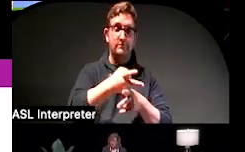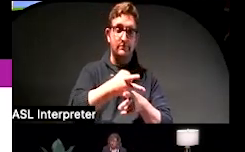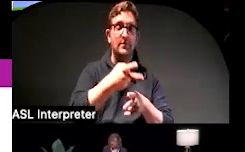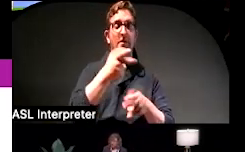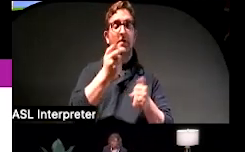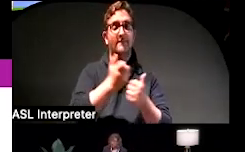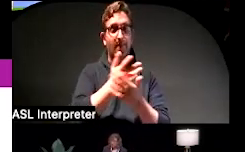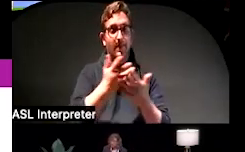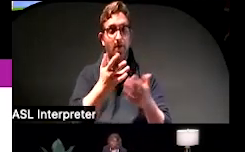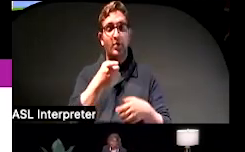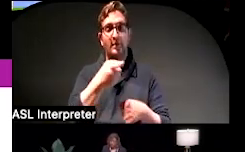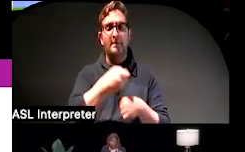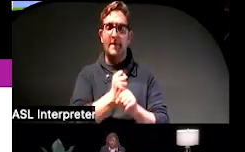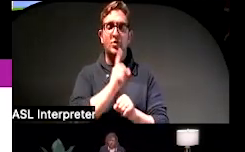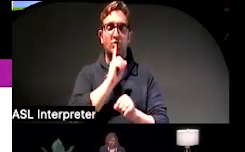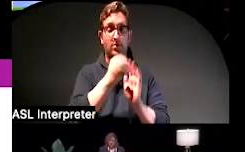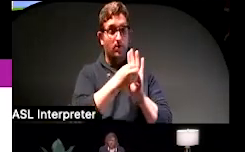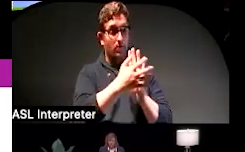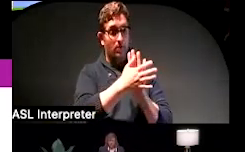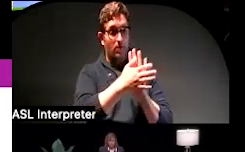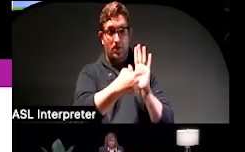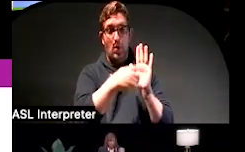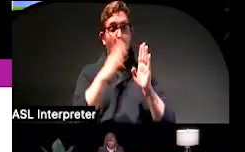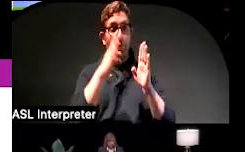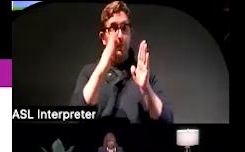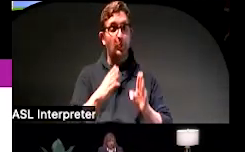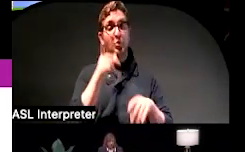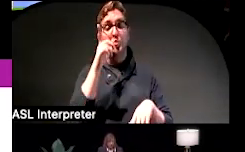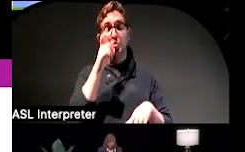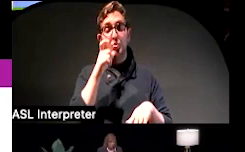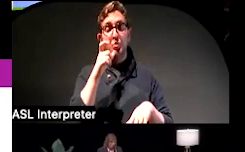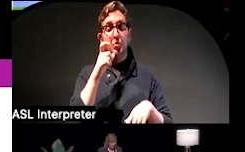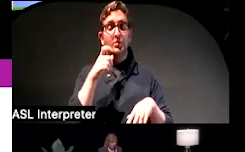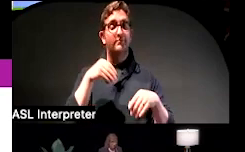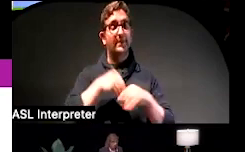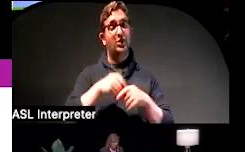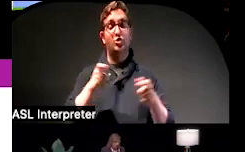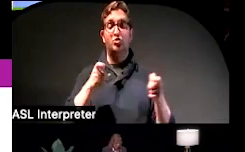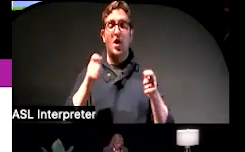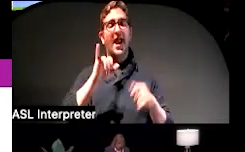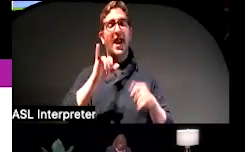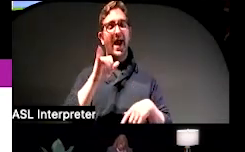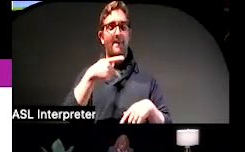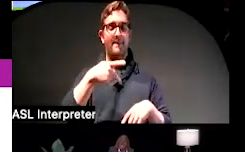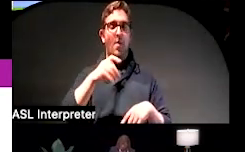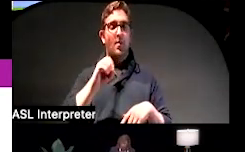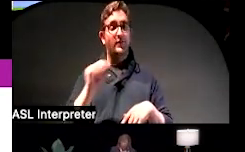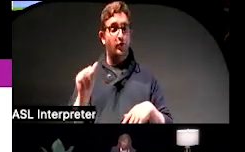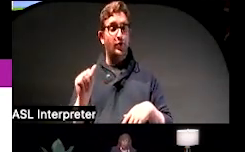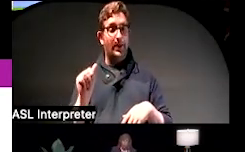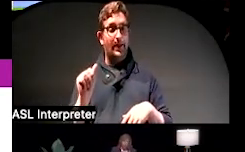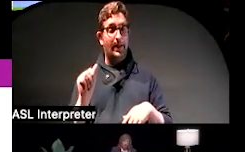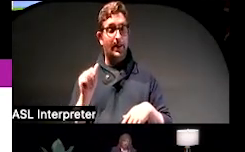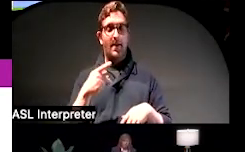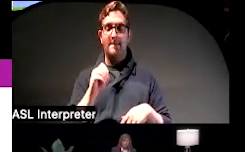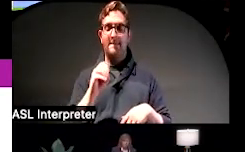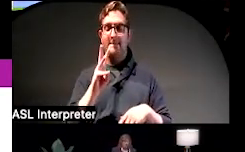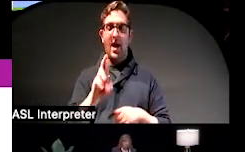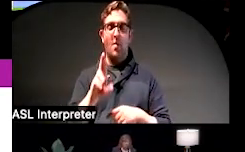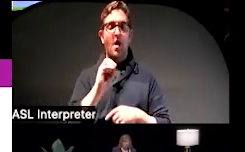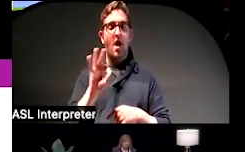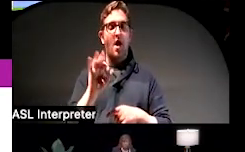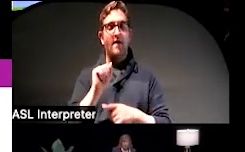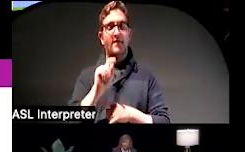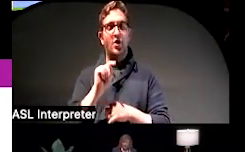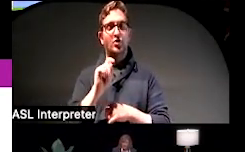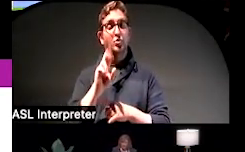you name in charge of either you as a person, a power of attorney of your person, or